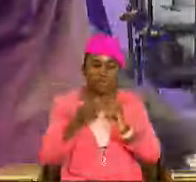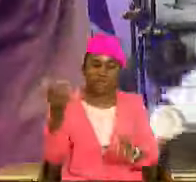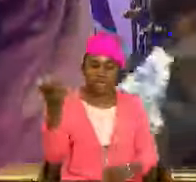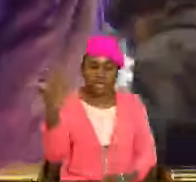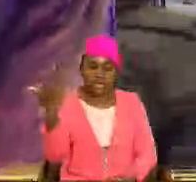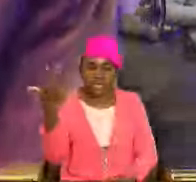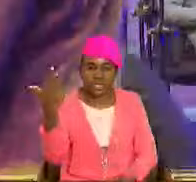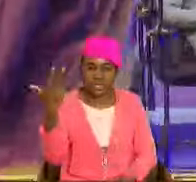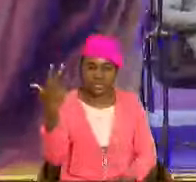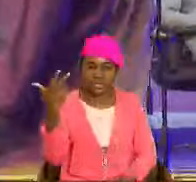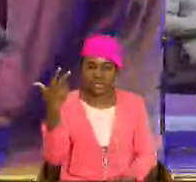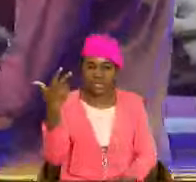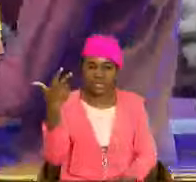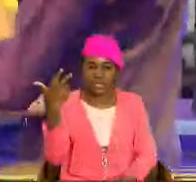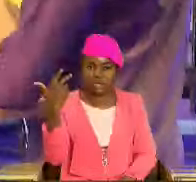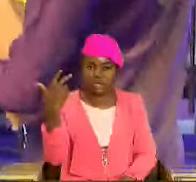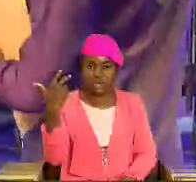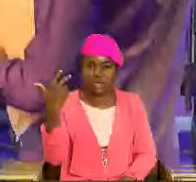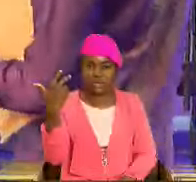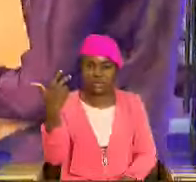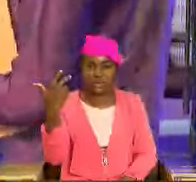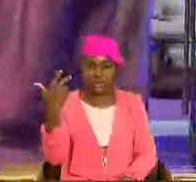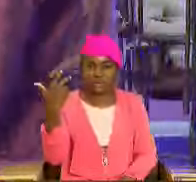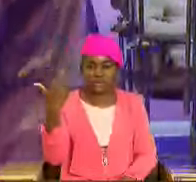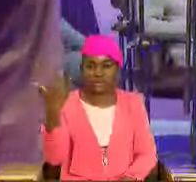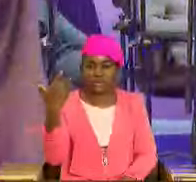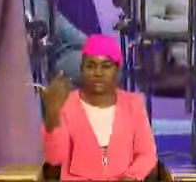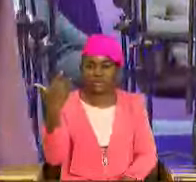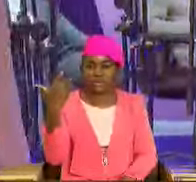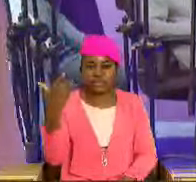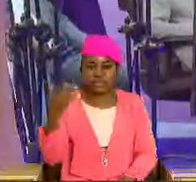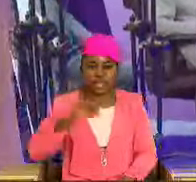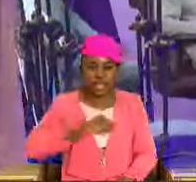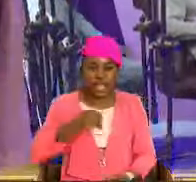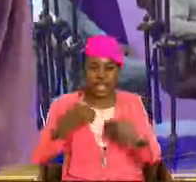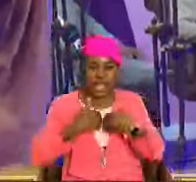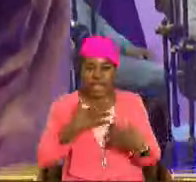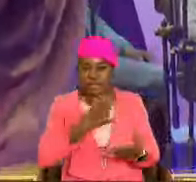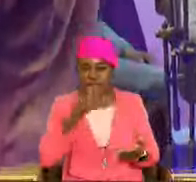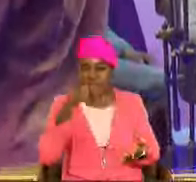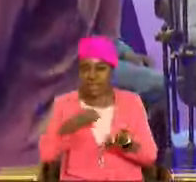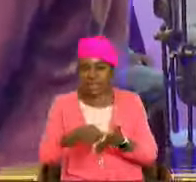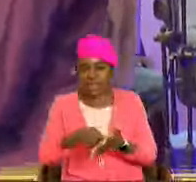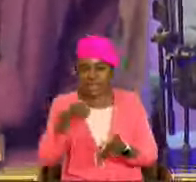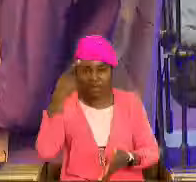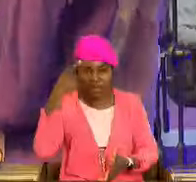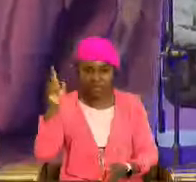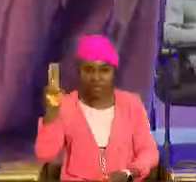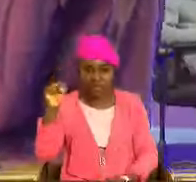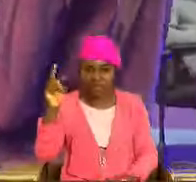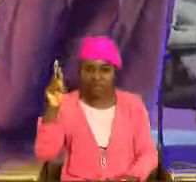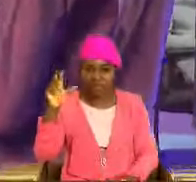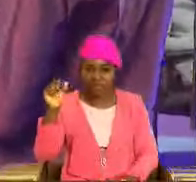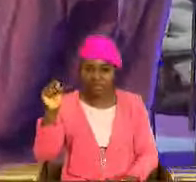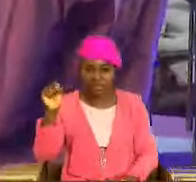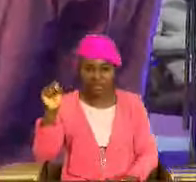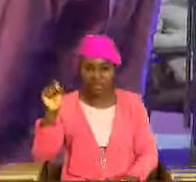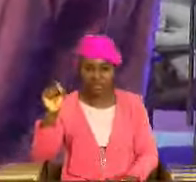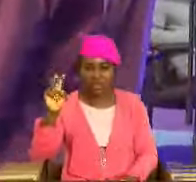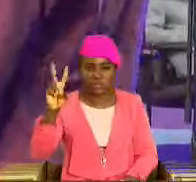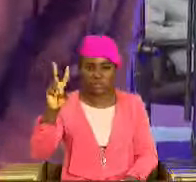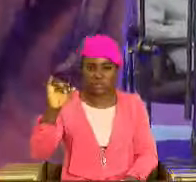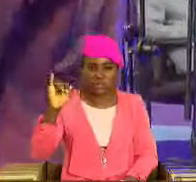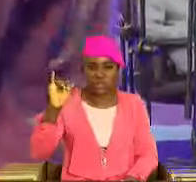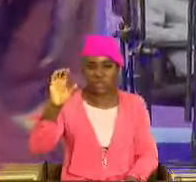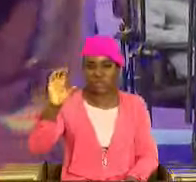13 Street yes please yes yes I have a letter for Mrs Victoria Ojo yes I'm I'm Victoria